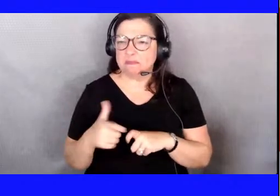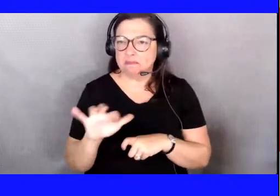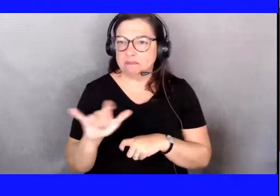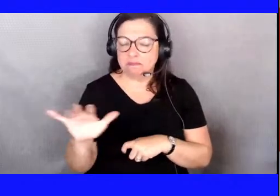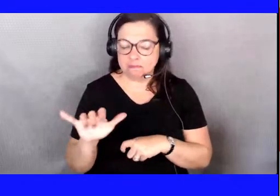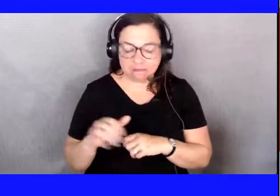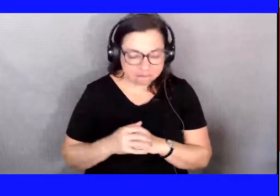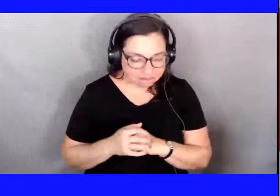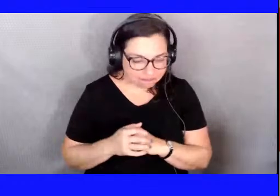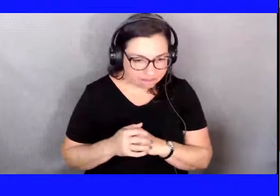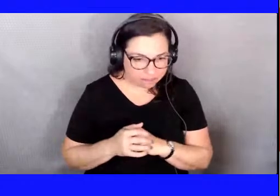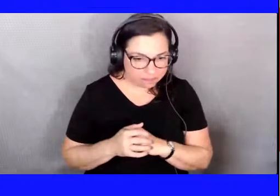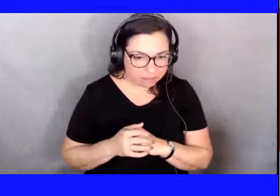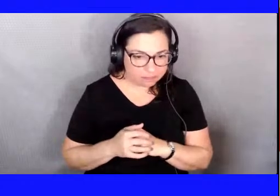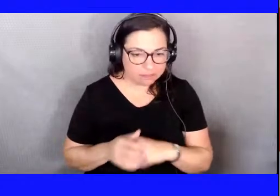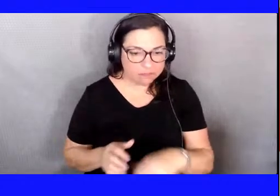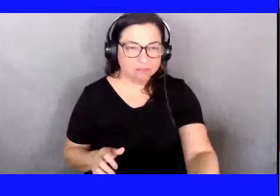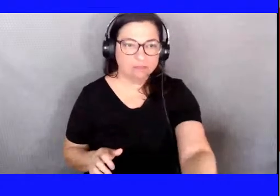212-788-3359.